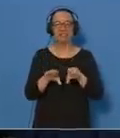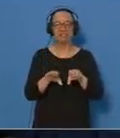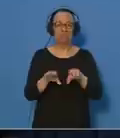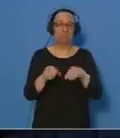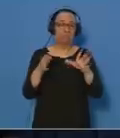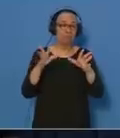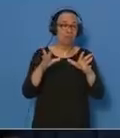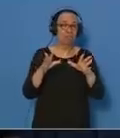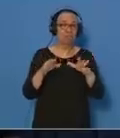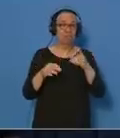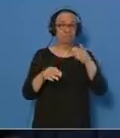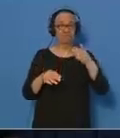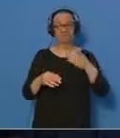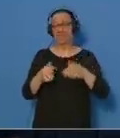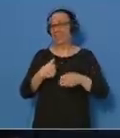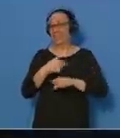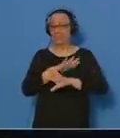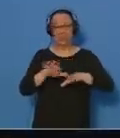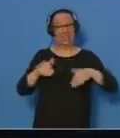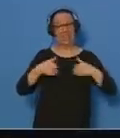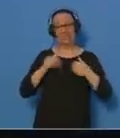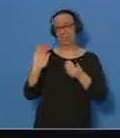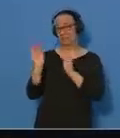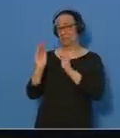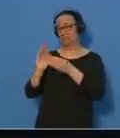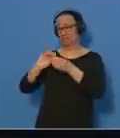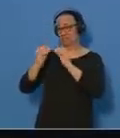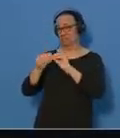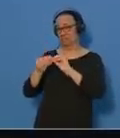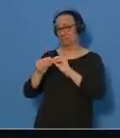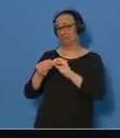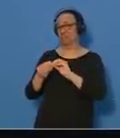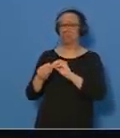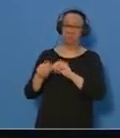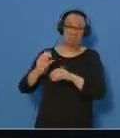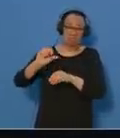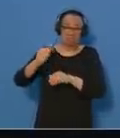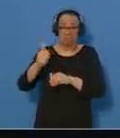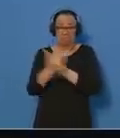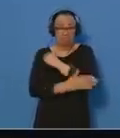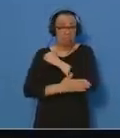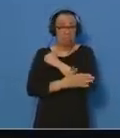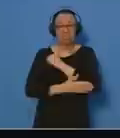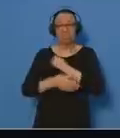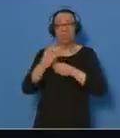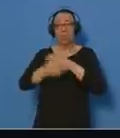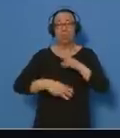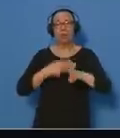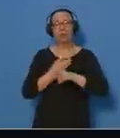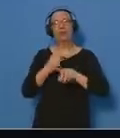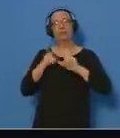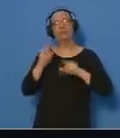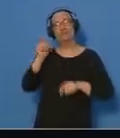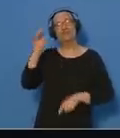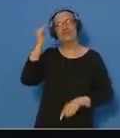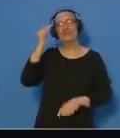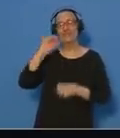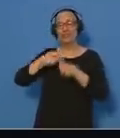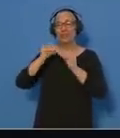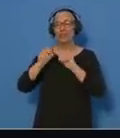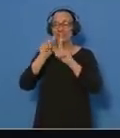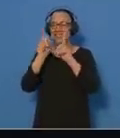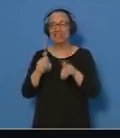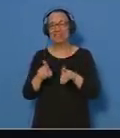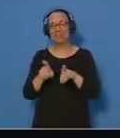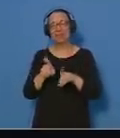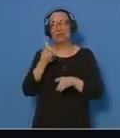say I don't have a comparative figure of all the countries around the world, but I'm certain that you know the number of tests in which we've done, and I'm sure that you can refer